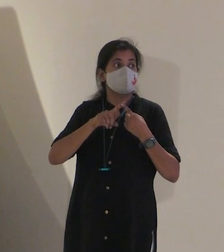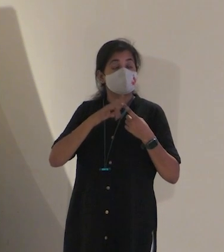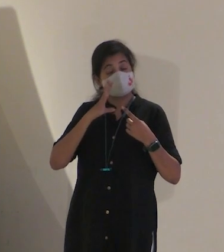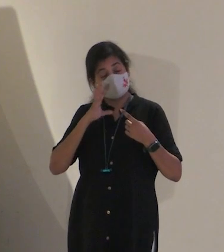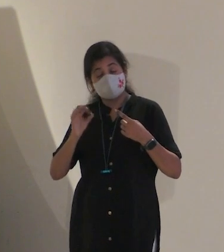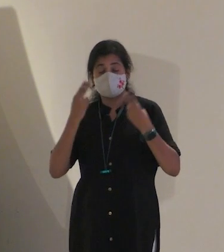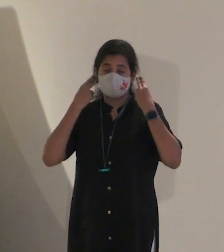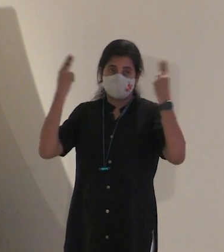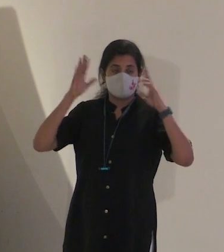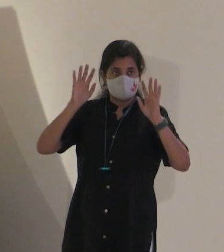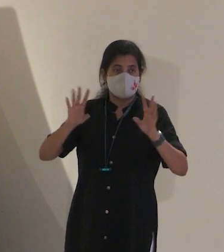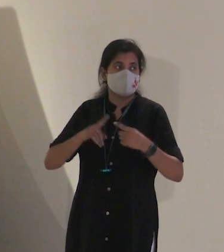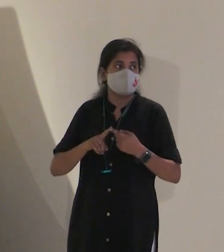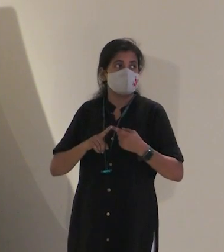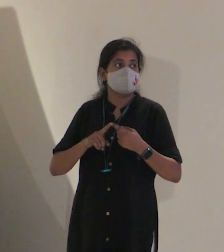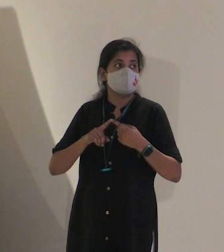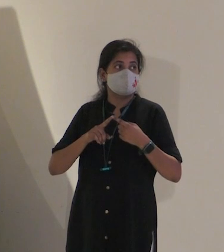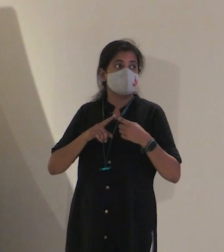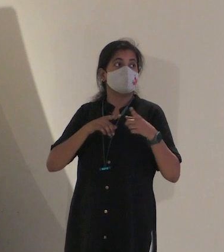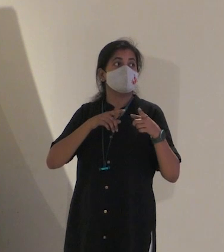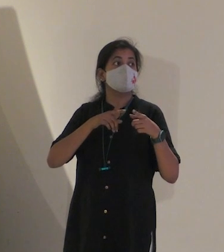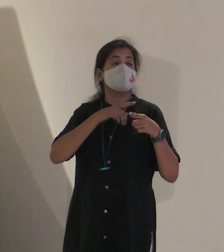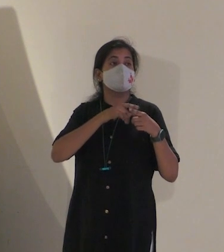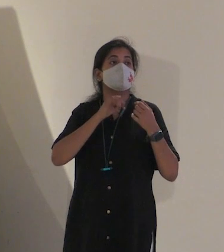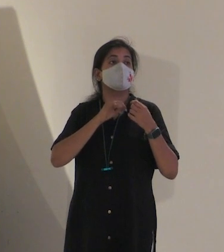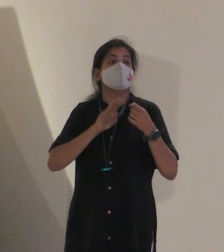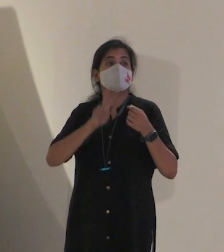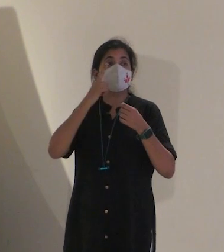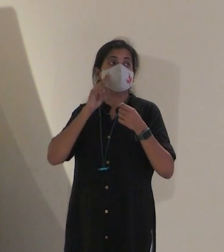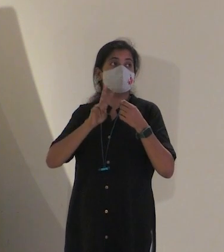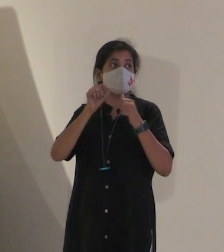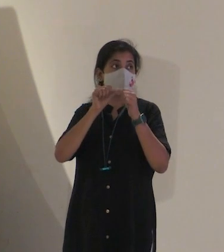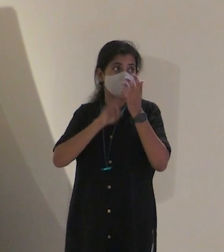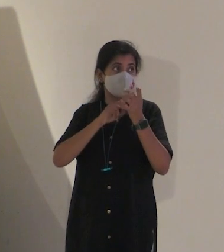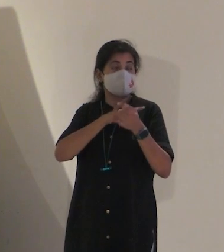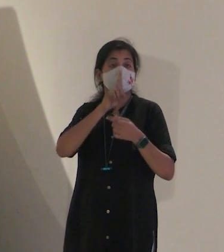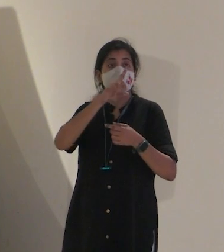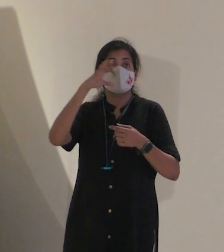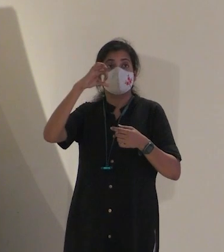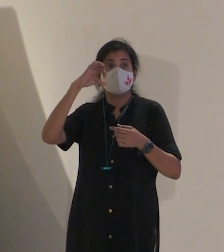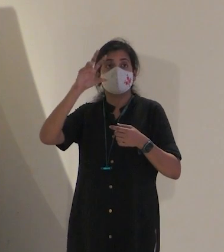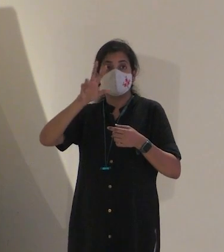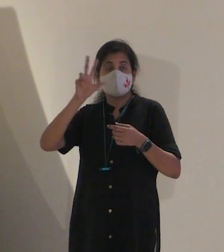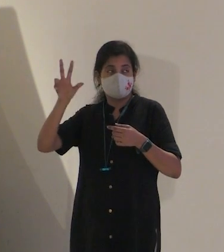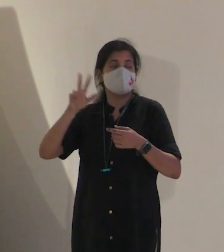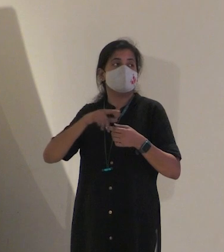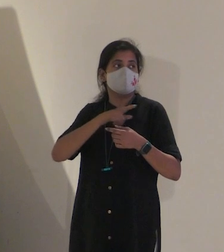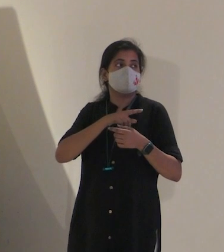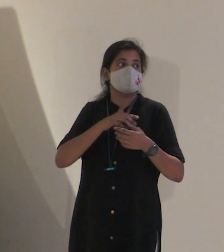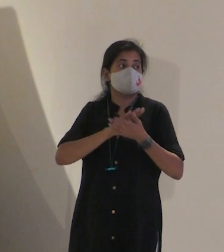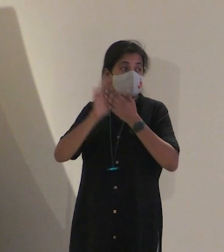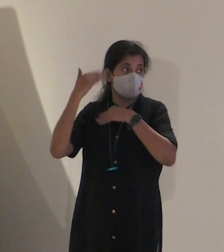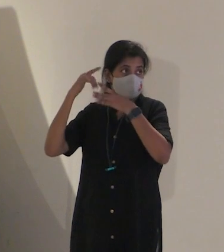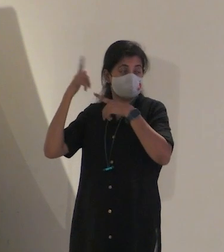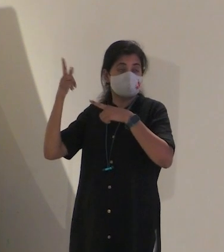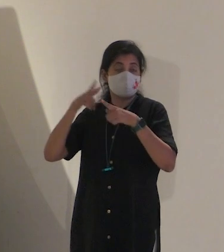famous installation that Vivan Sundaram did back in 1998 called the History Project, Modern